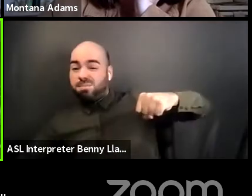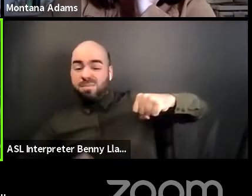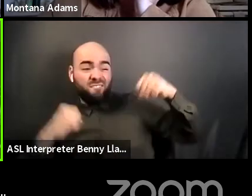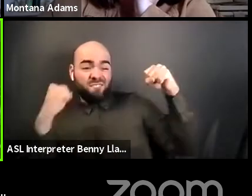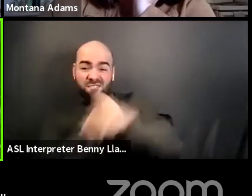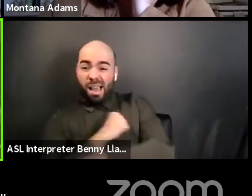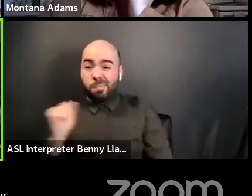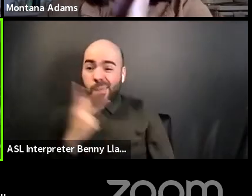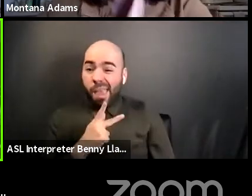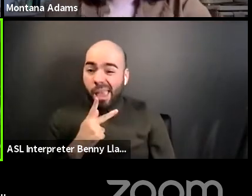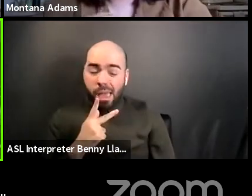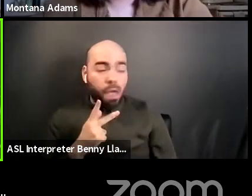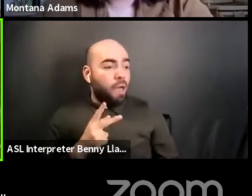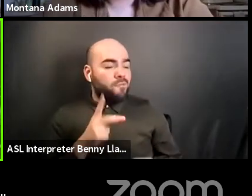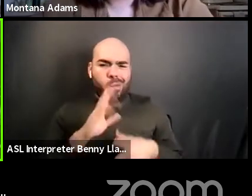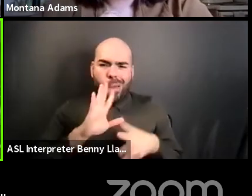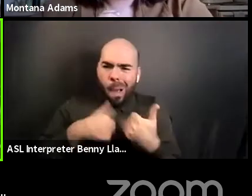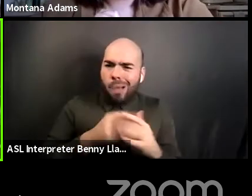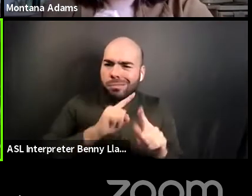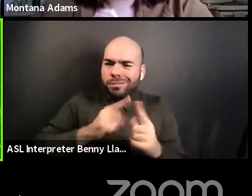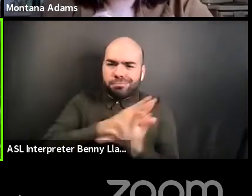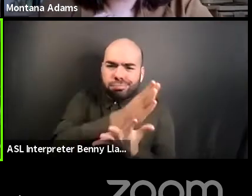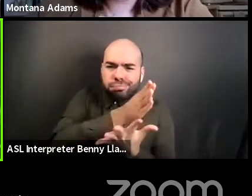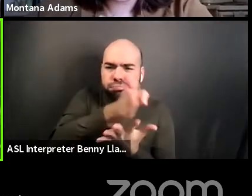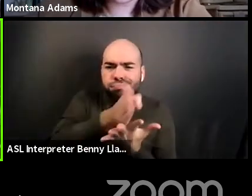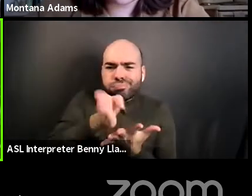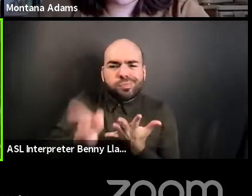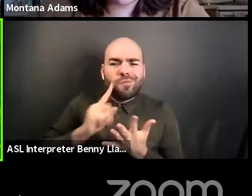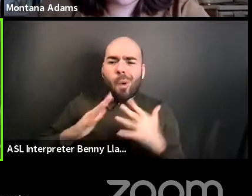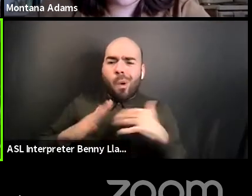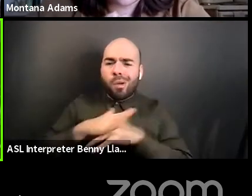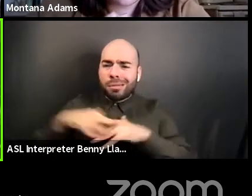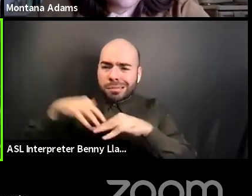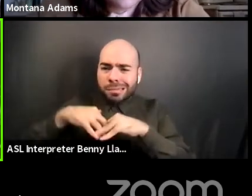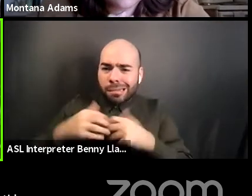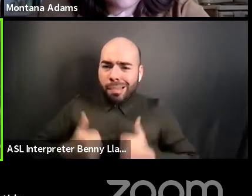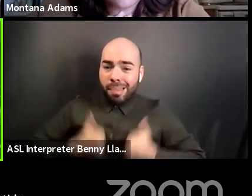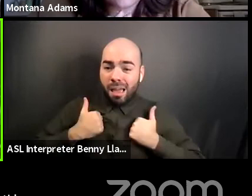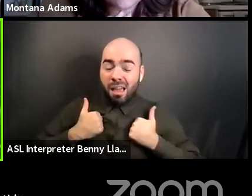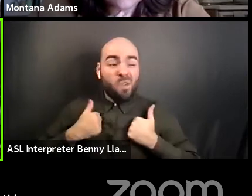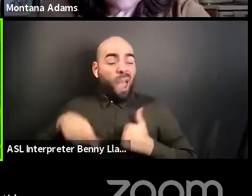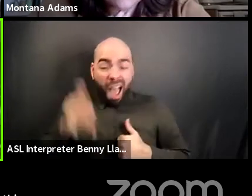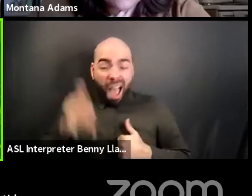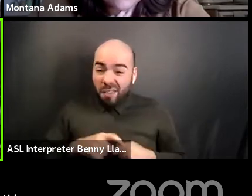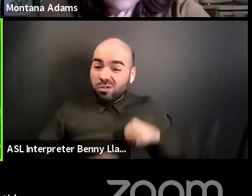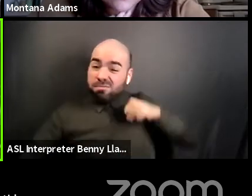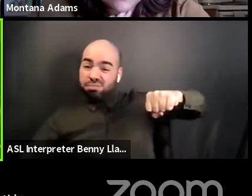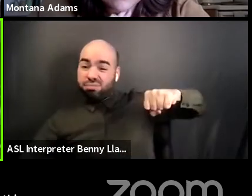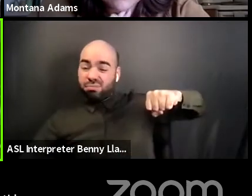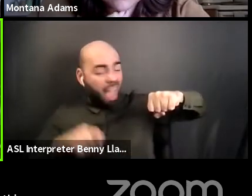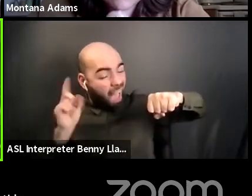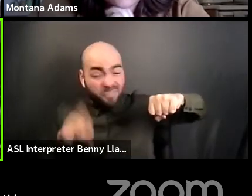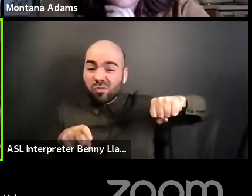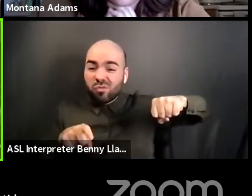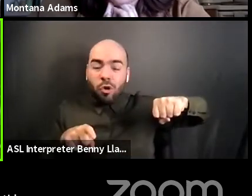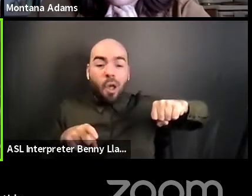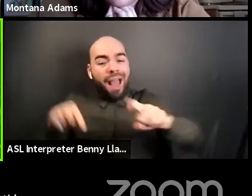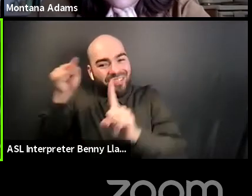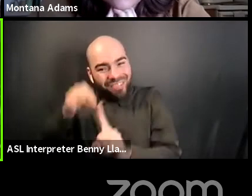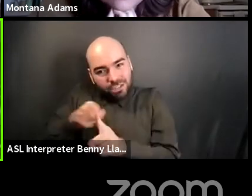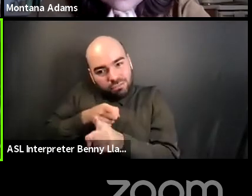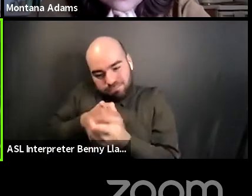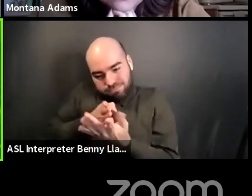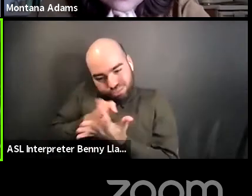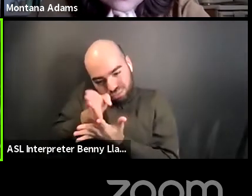aspects of Indigenous life, we have to push back. And this is particularly one of the areas where, you